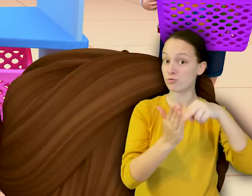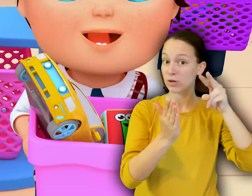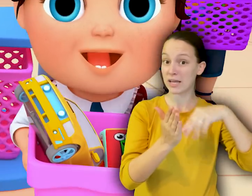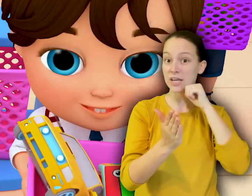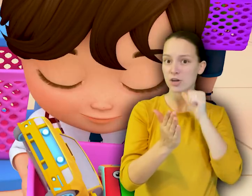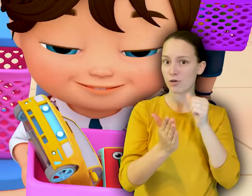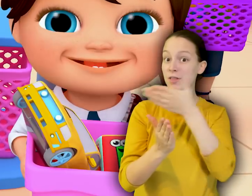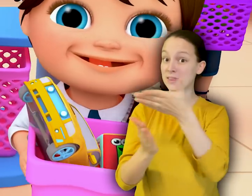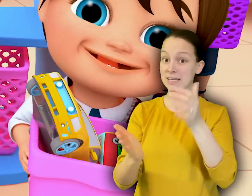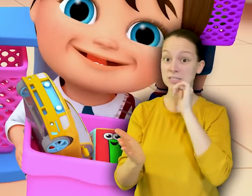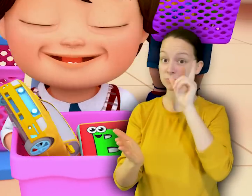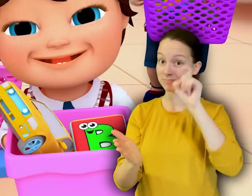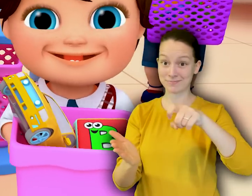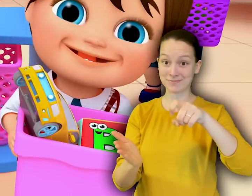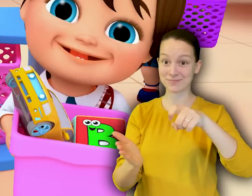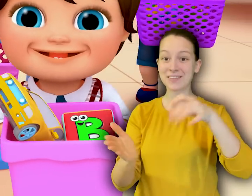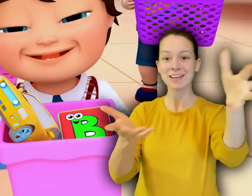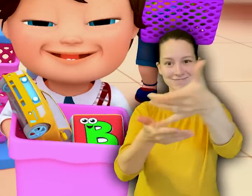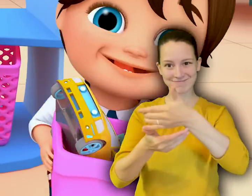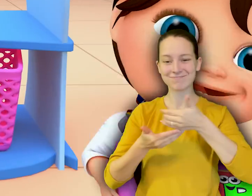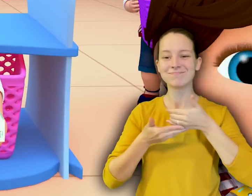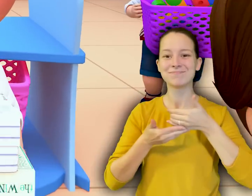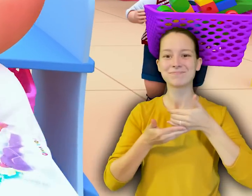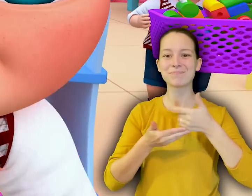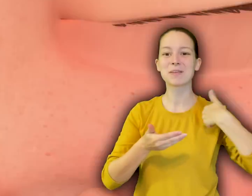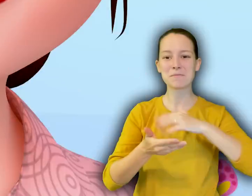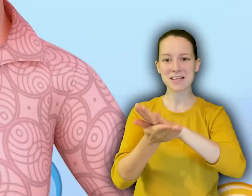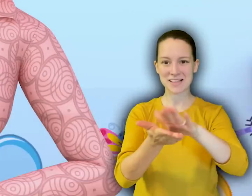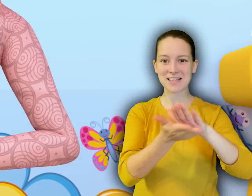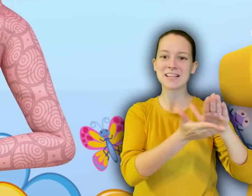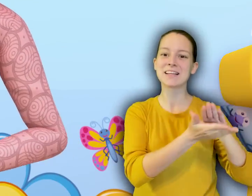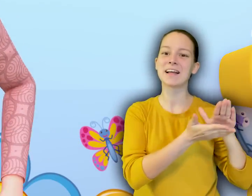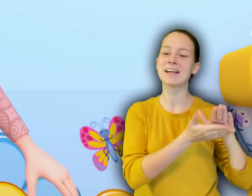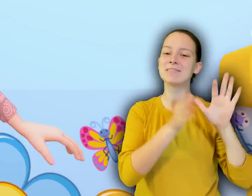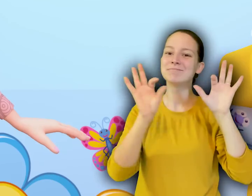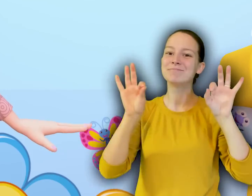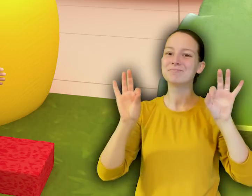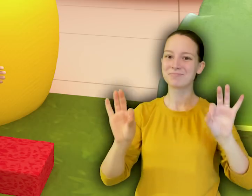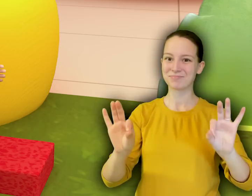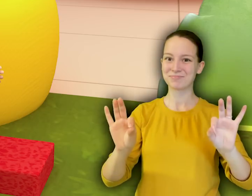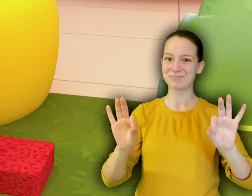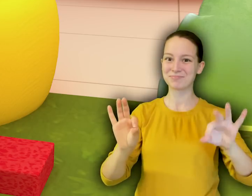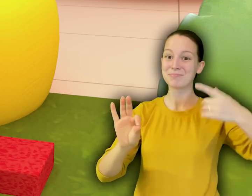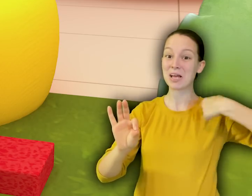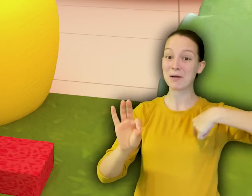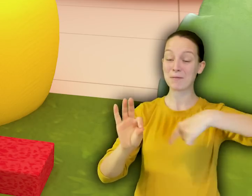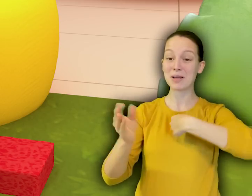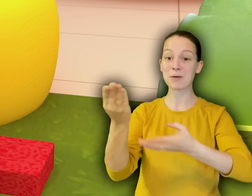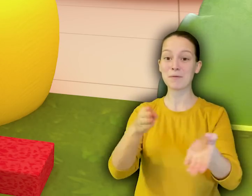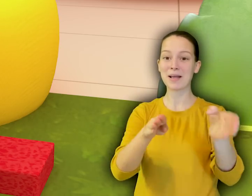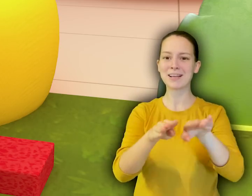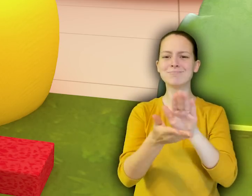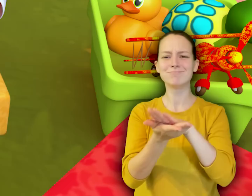books that you don't read and things that you don't need we'll clean them really good and